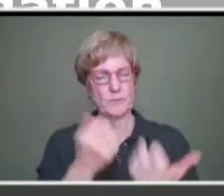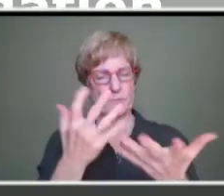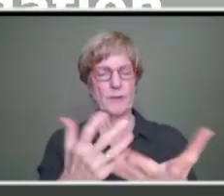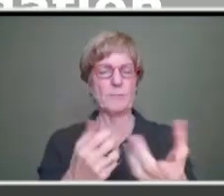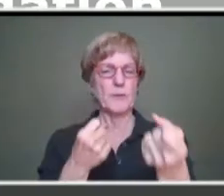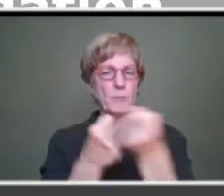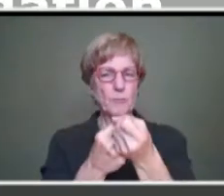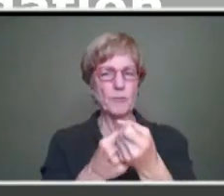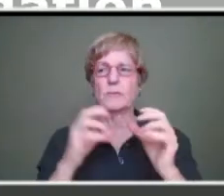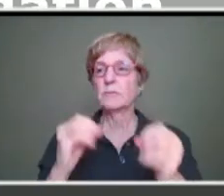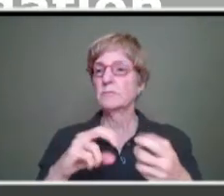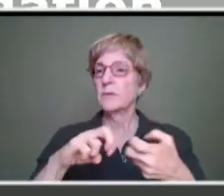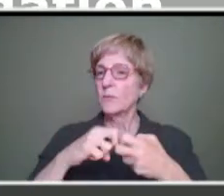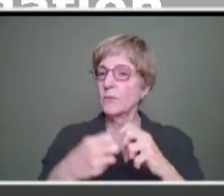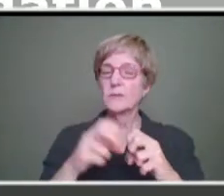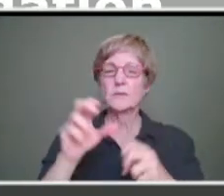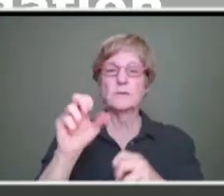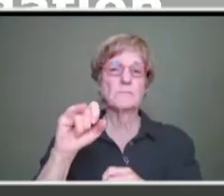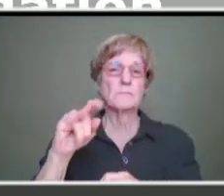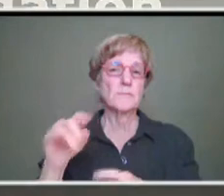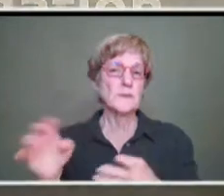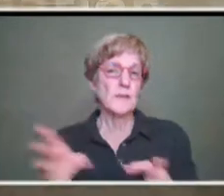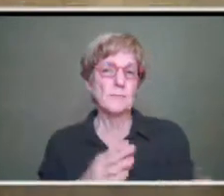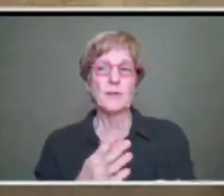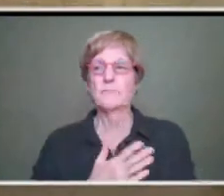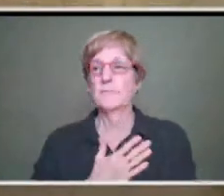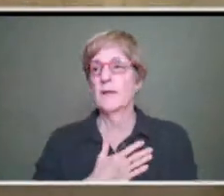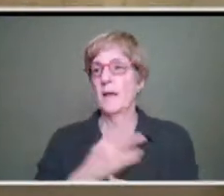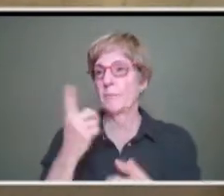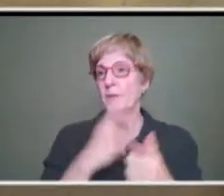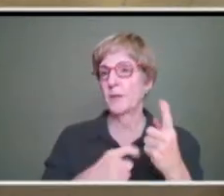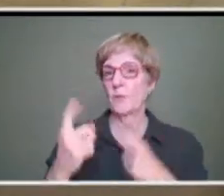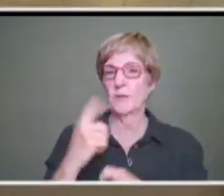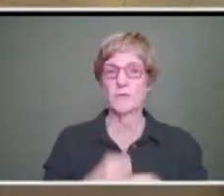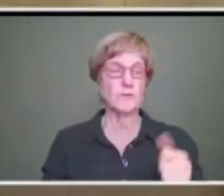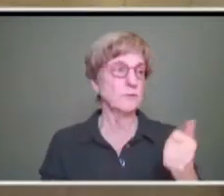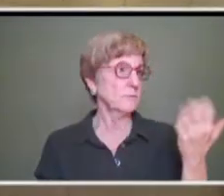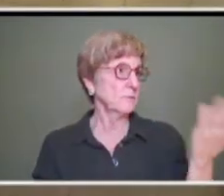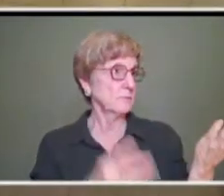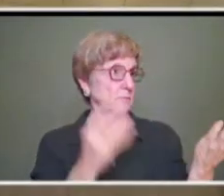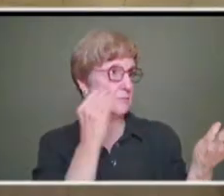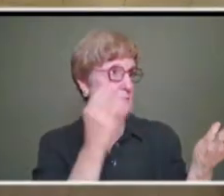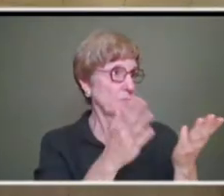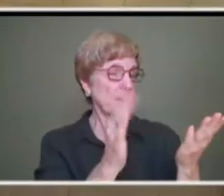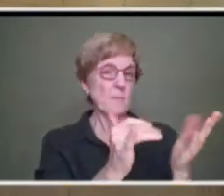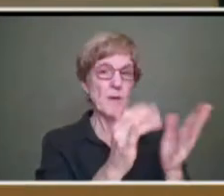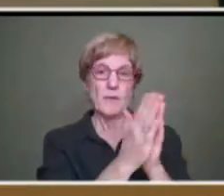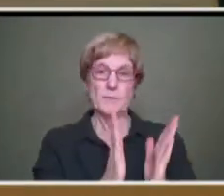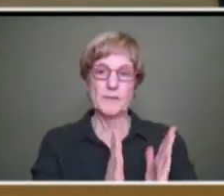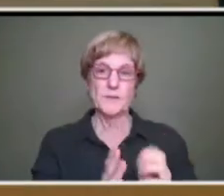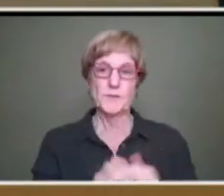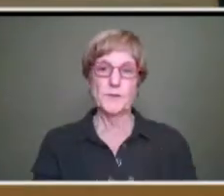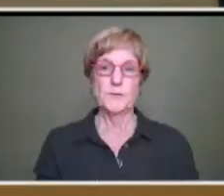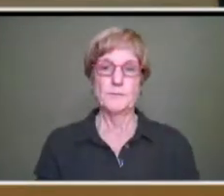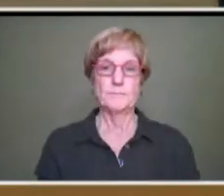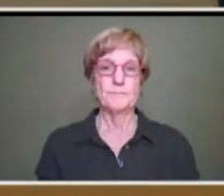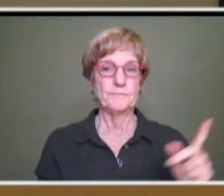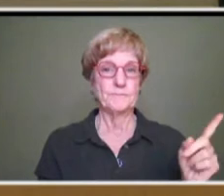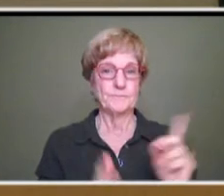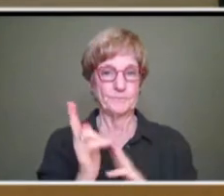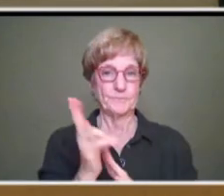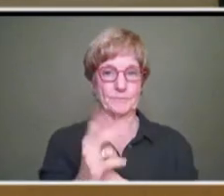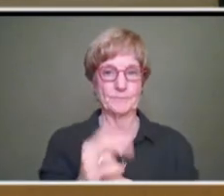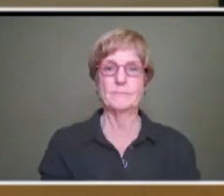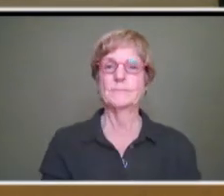no outstanding issues no site plan and happy to take any questions following any information shared by the petitioner thank you thank you very much Mr screening you have three minutes we're